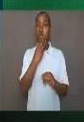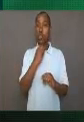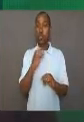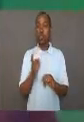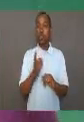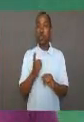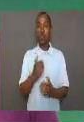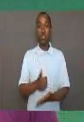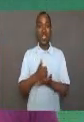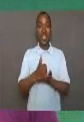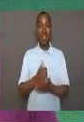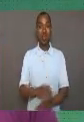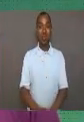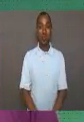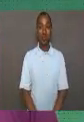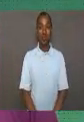warm.